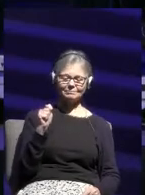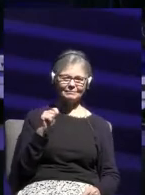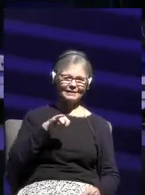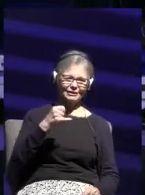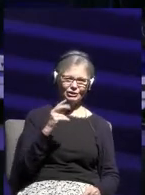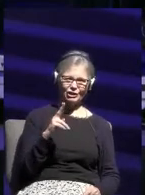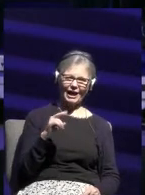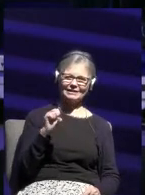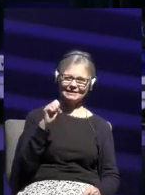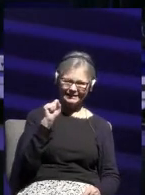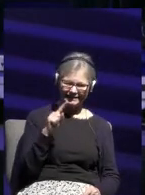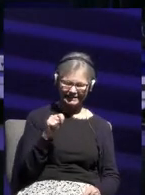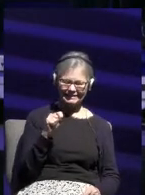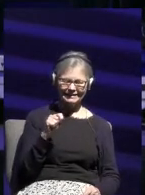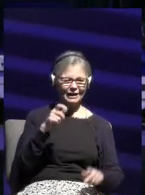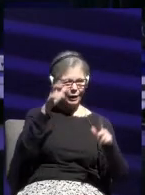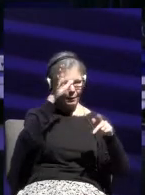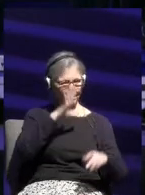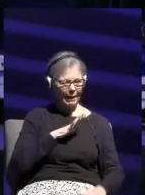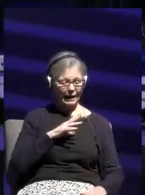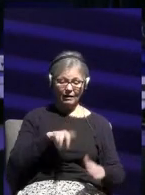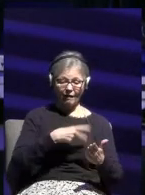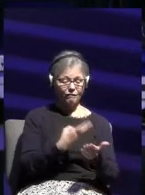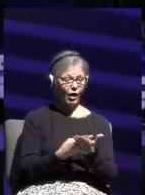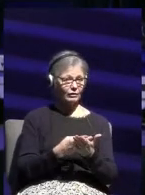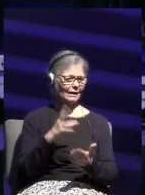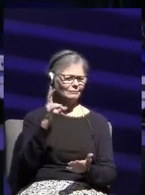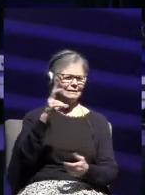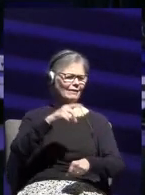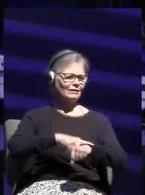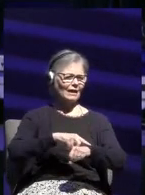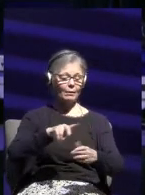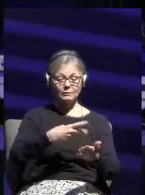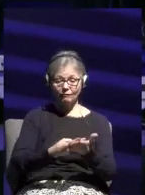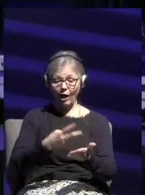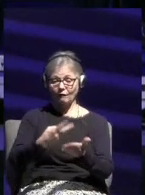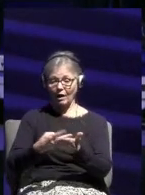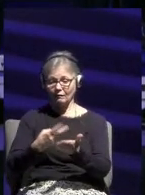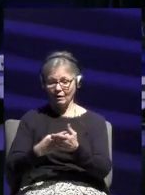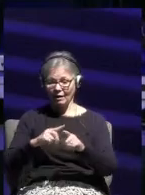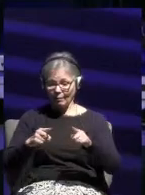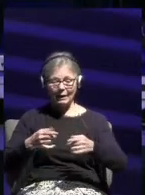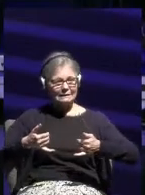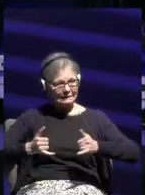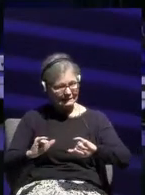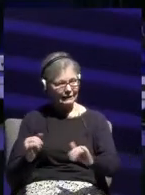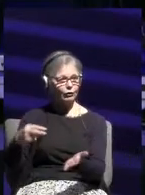guy, doesn't it? A just man falls seven times, but gets up again.